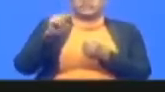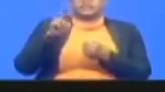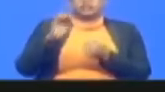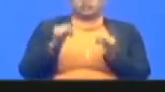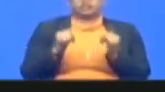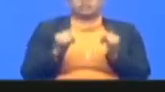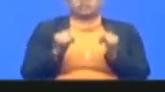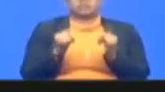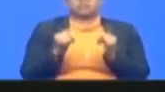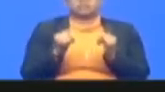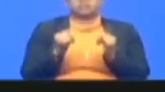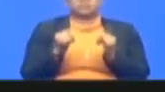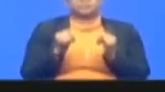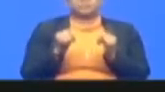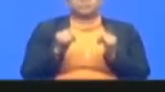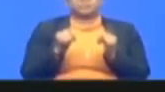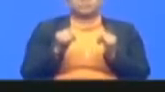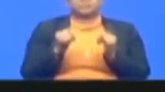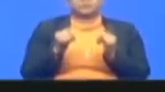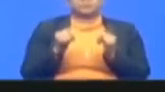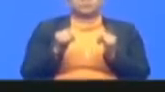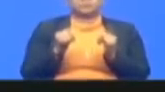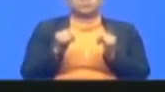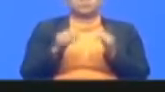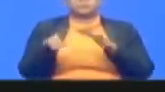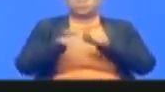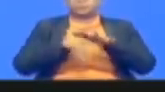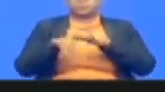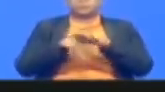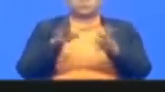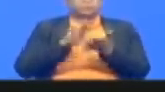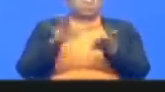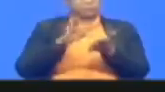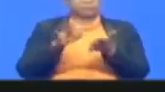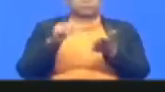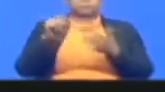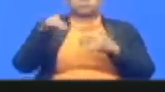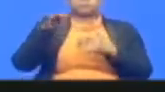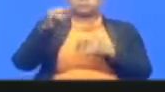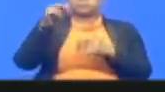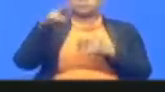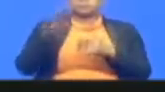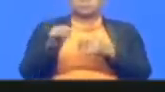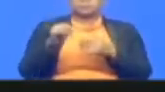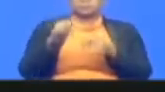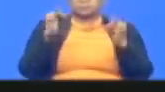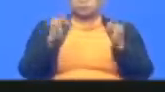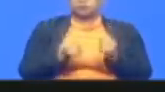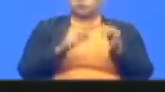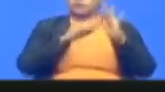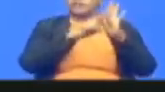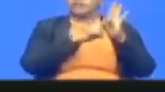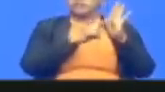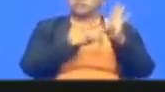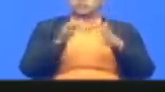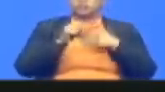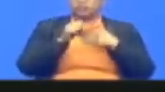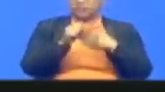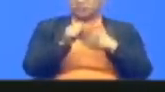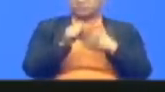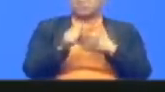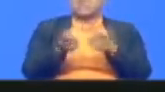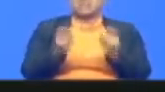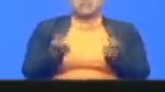News. Now elsewhere, the Principal Secretary for Petroleum, Andrew Kamau, says the new regulations guiding the liquefied petroleum